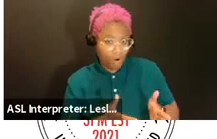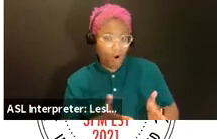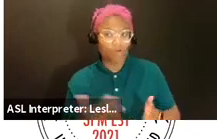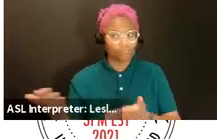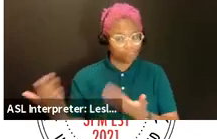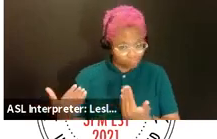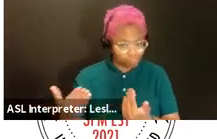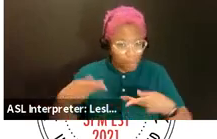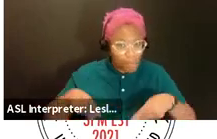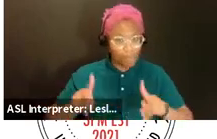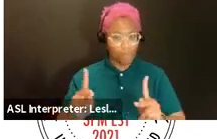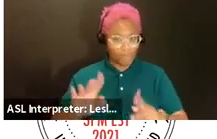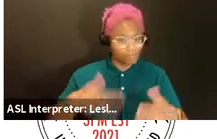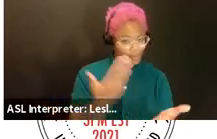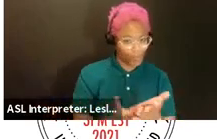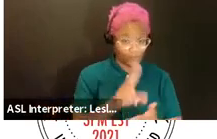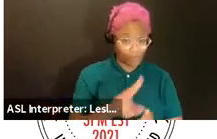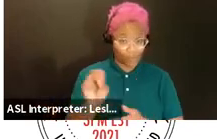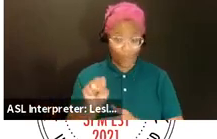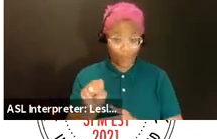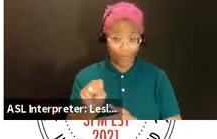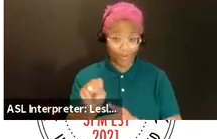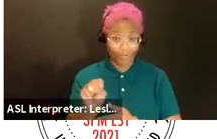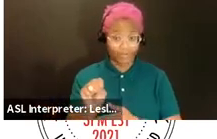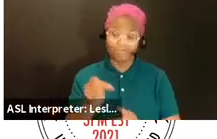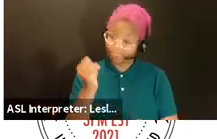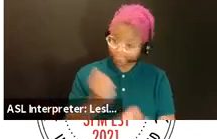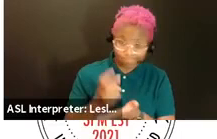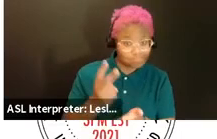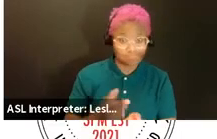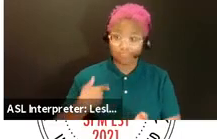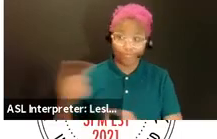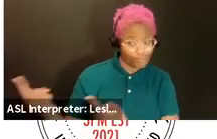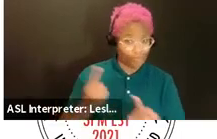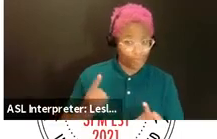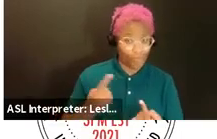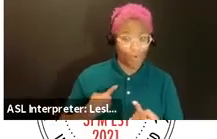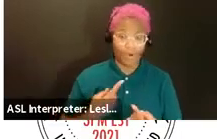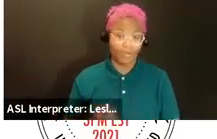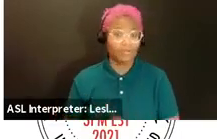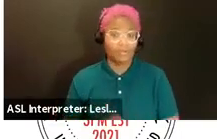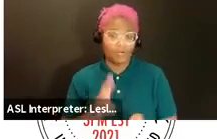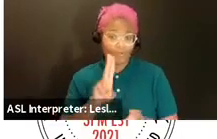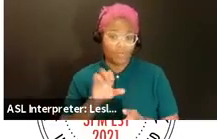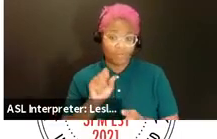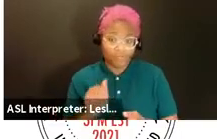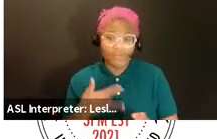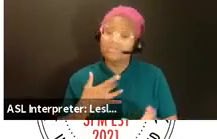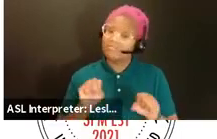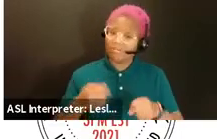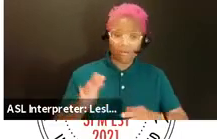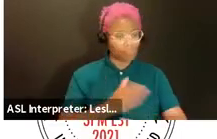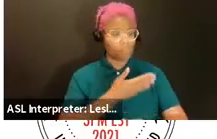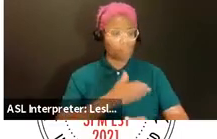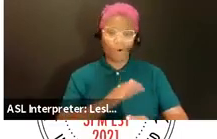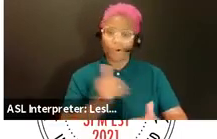exception process now and get your artist approved to come on their O1 visa to the US to do their performances, if